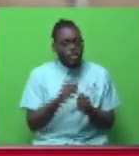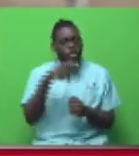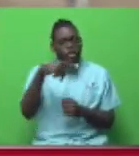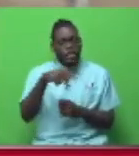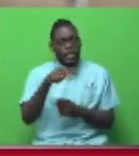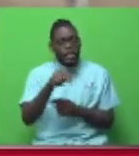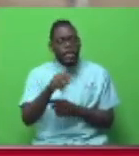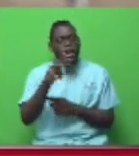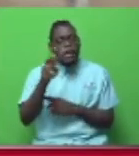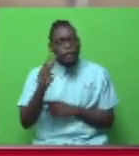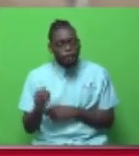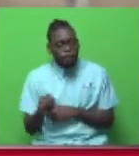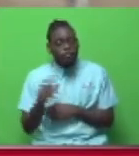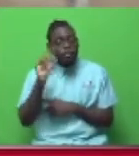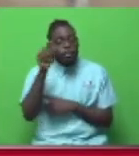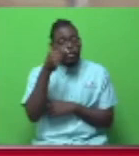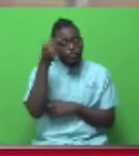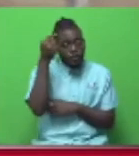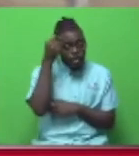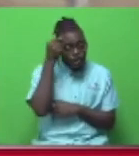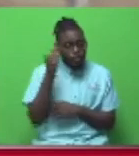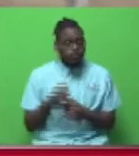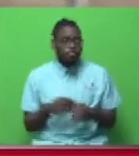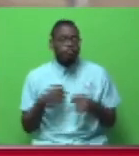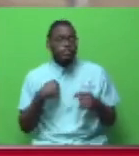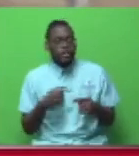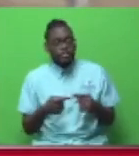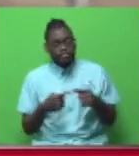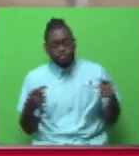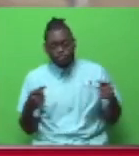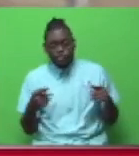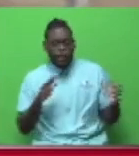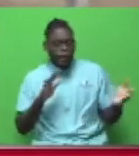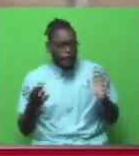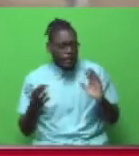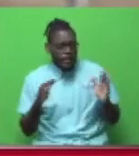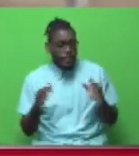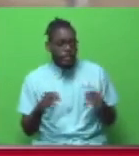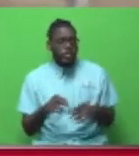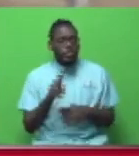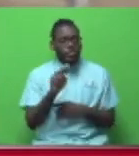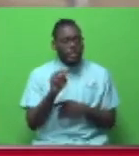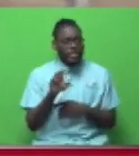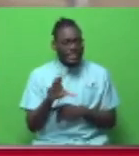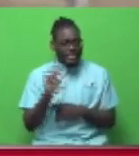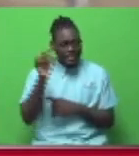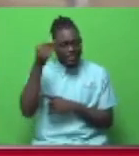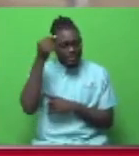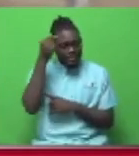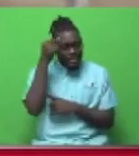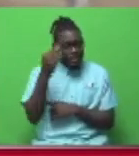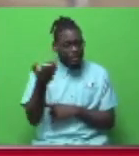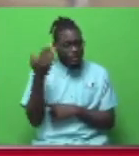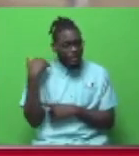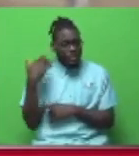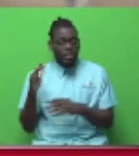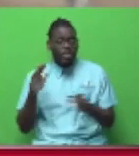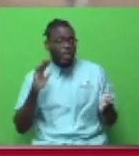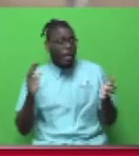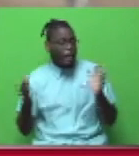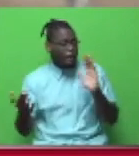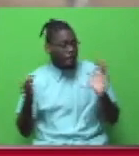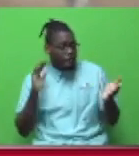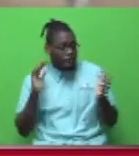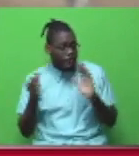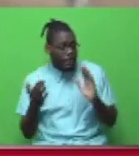administration, as opposed to what happened in a UNC-led administration. And in that particular document that was laid in the